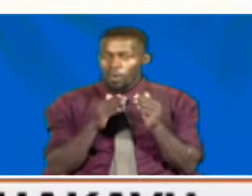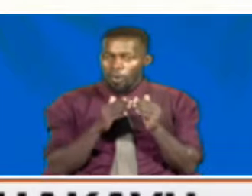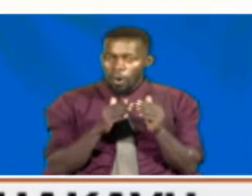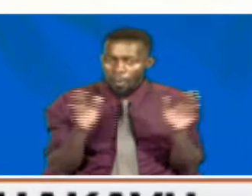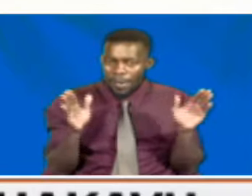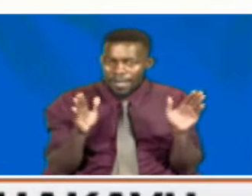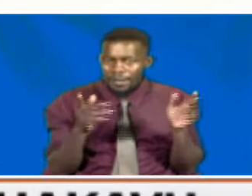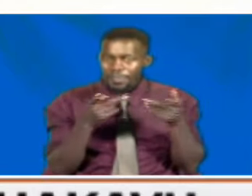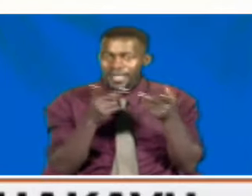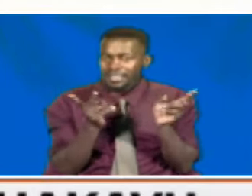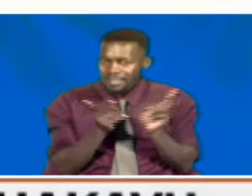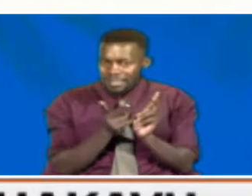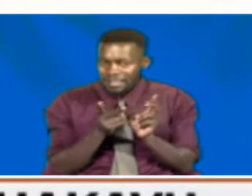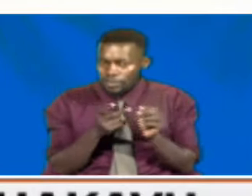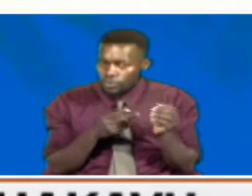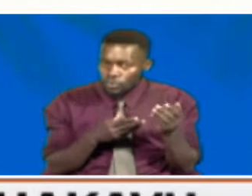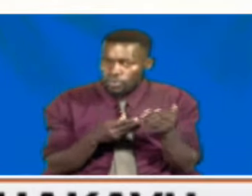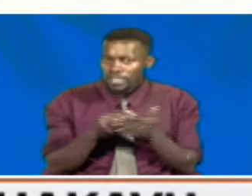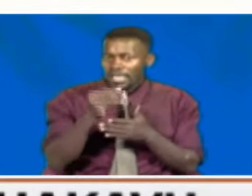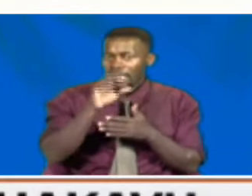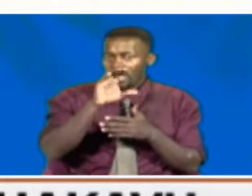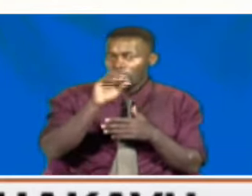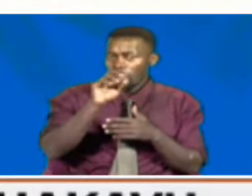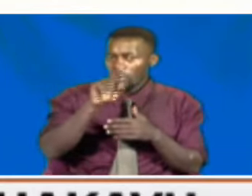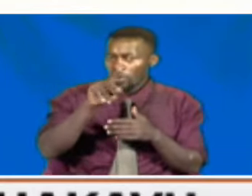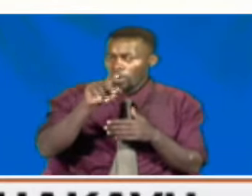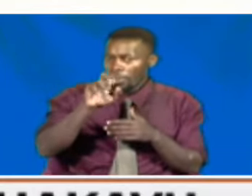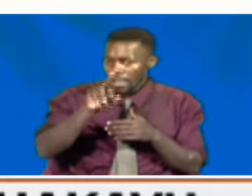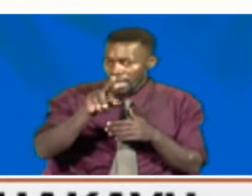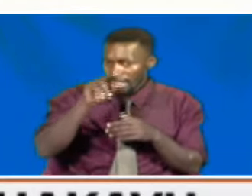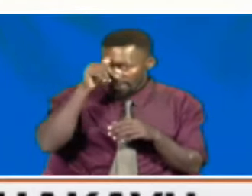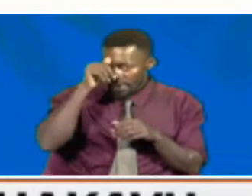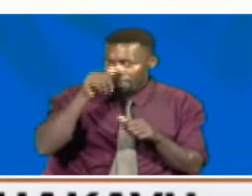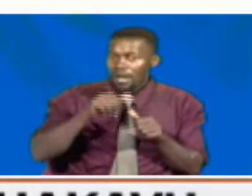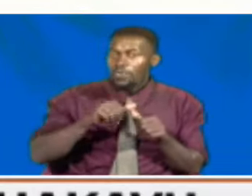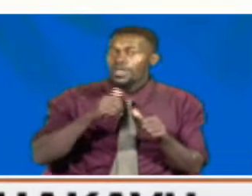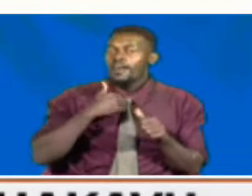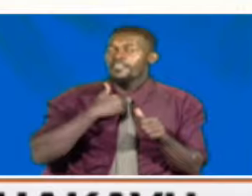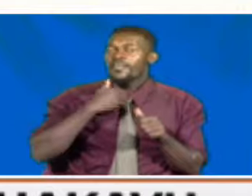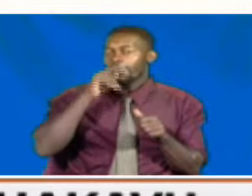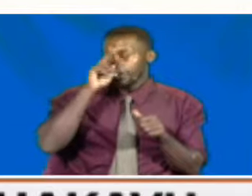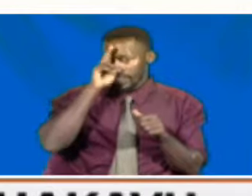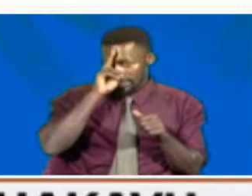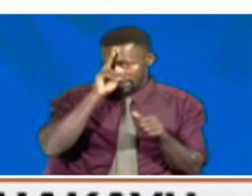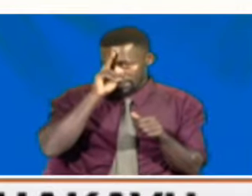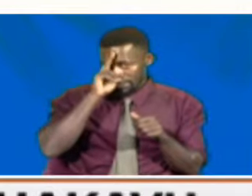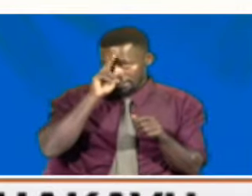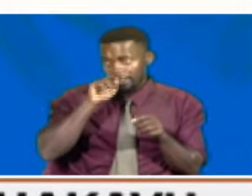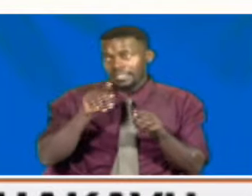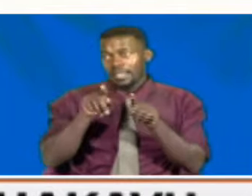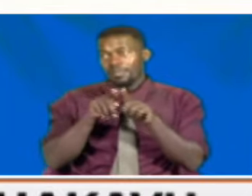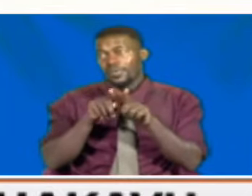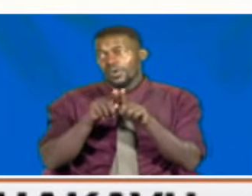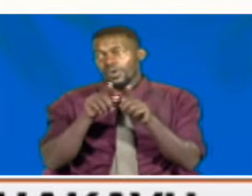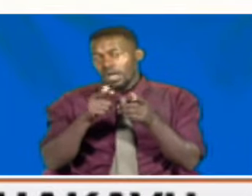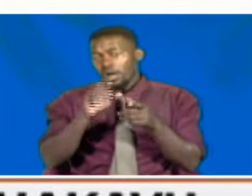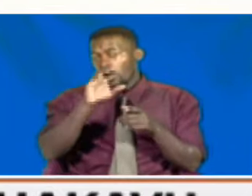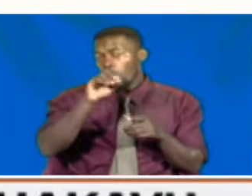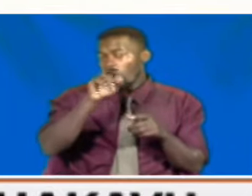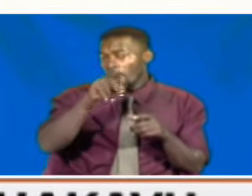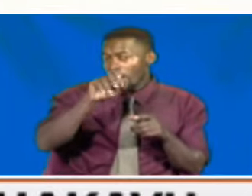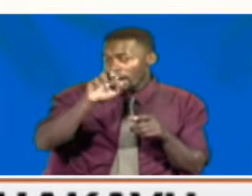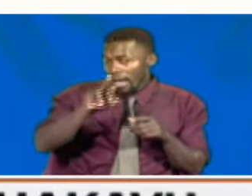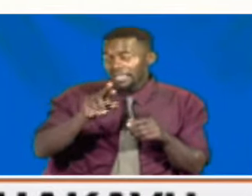there. Because definitely, you know, there are police who will check on all the time. You know, there are people who will see that copper every other